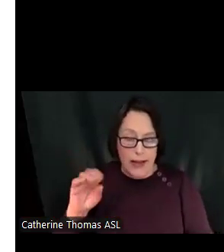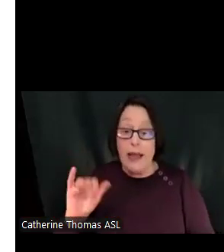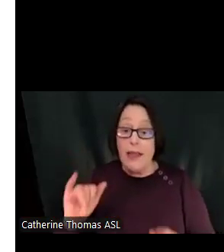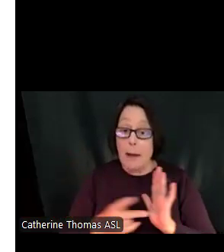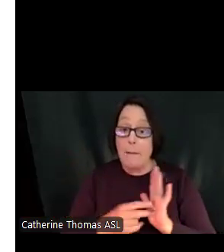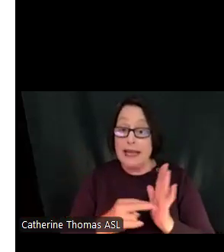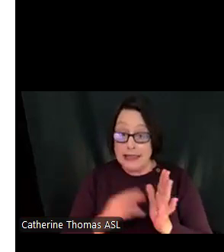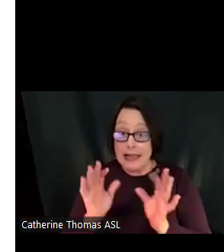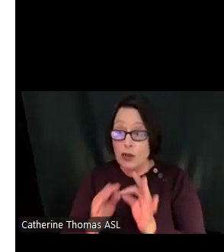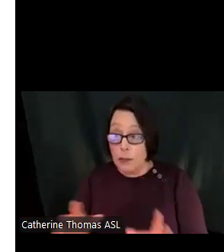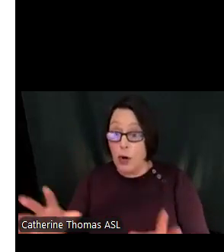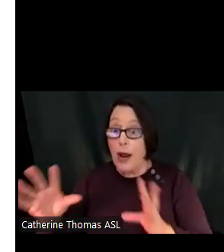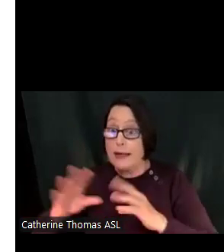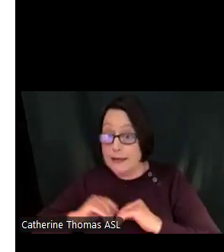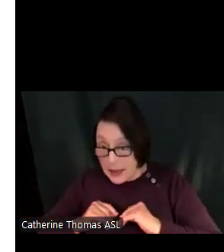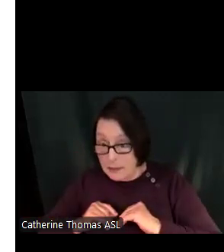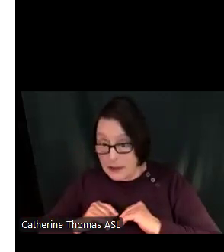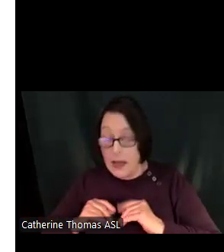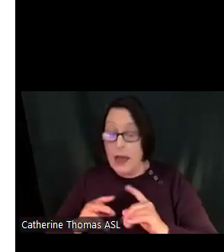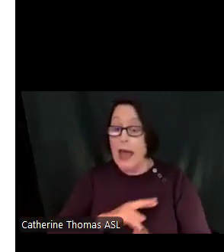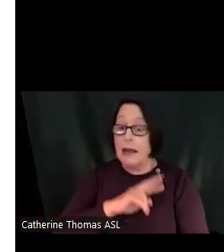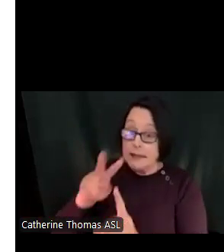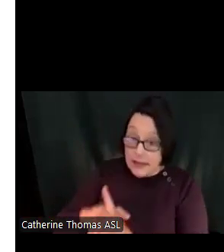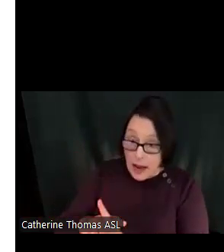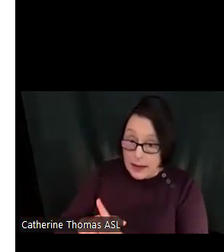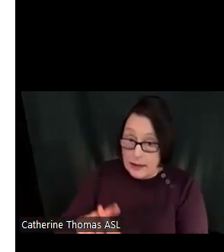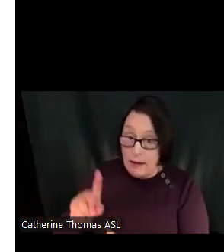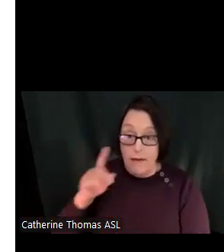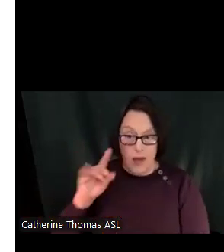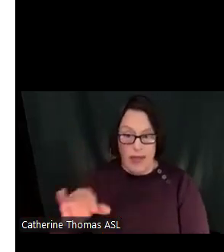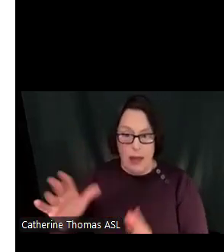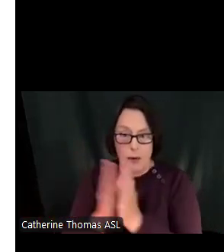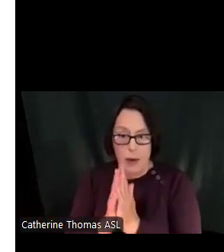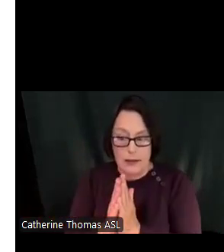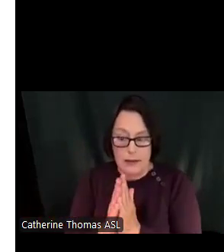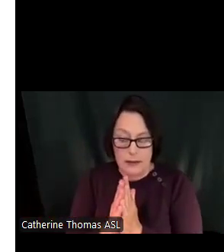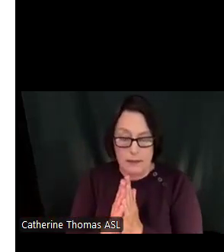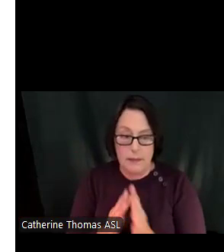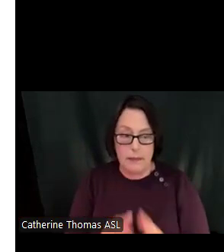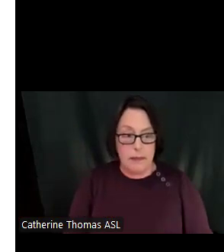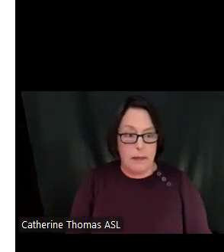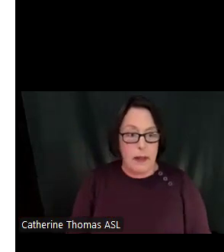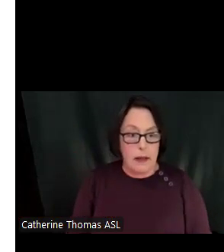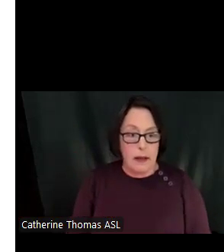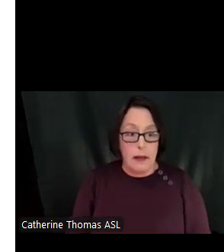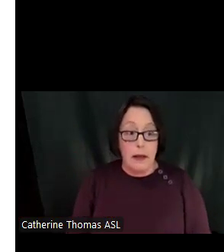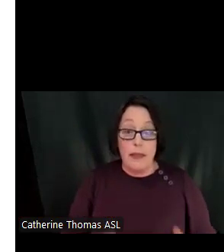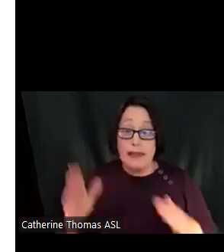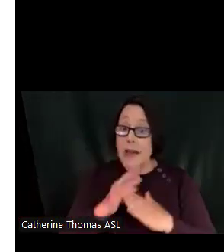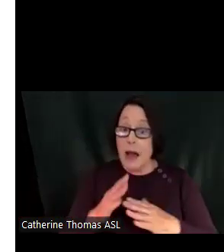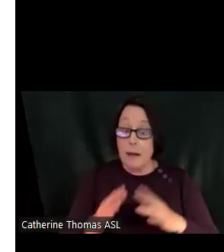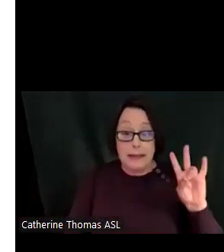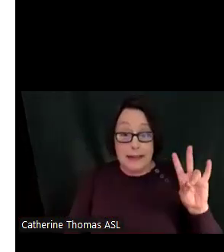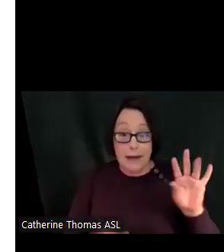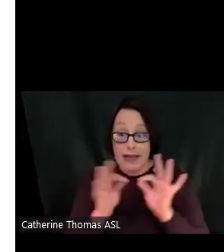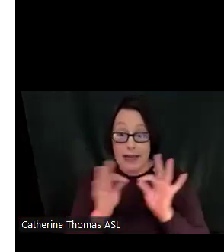an interpreter accepted and was assigned to the request. The top 7 languages were